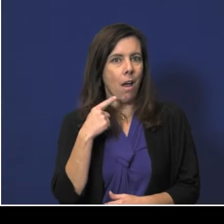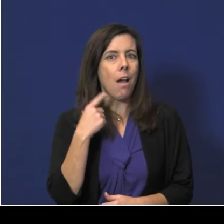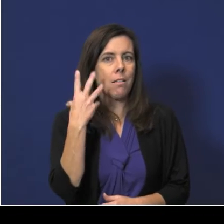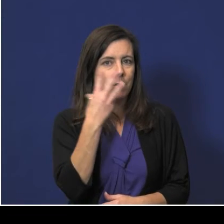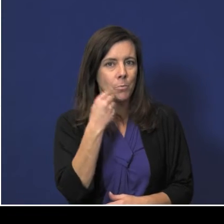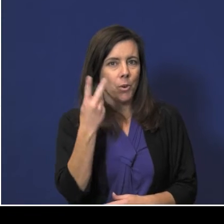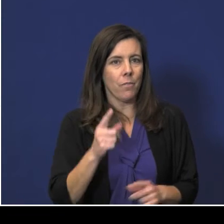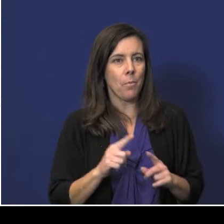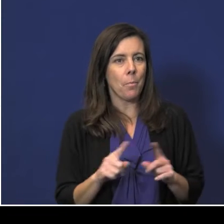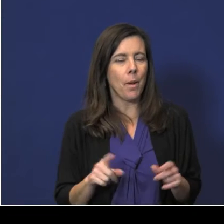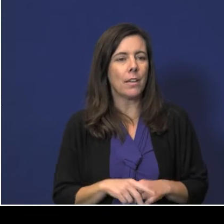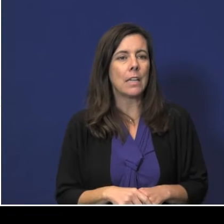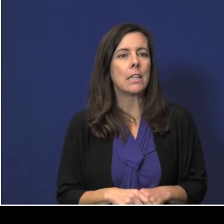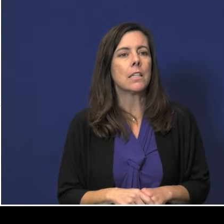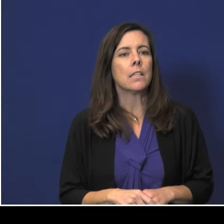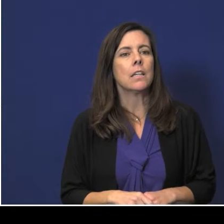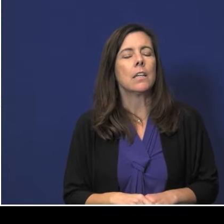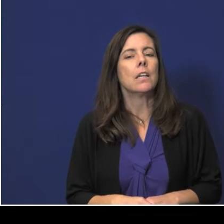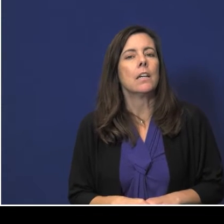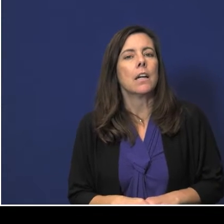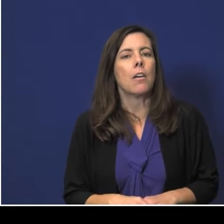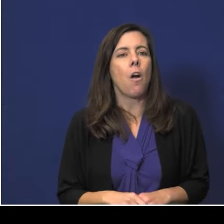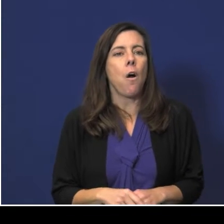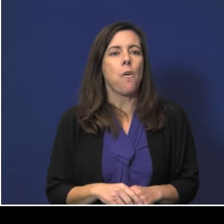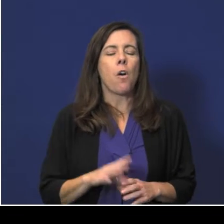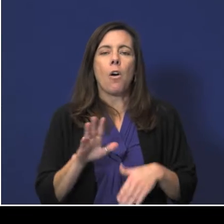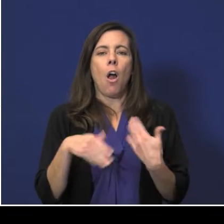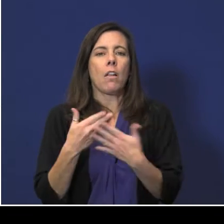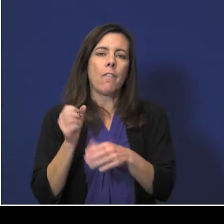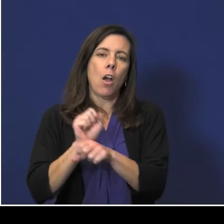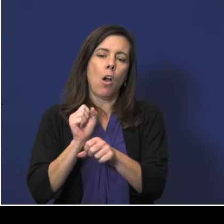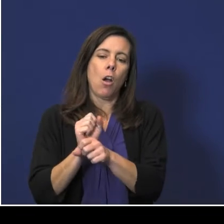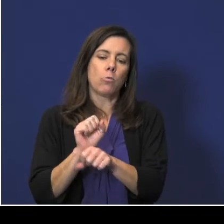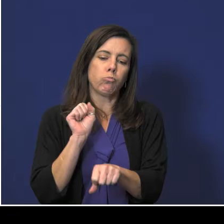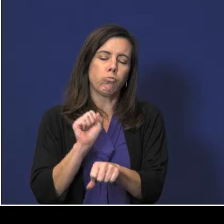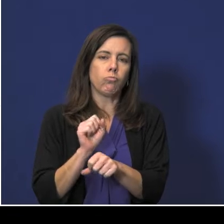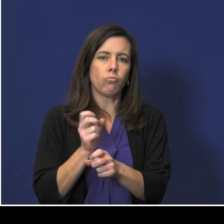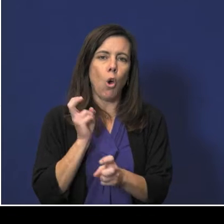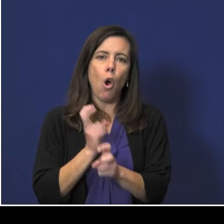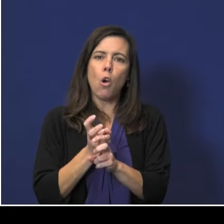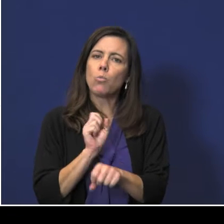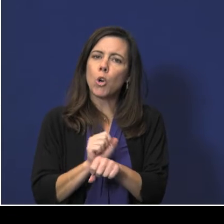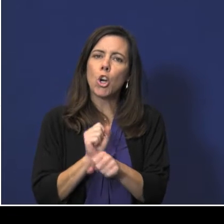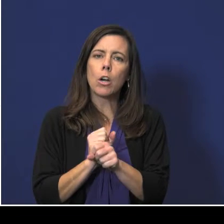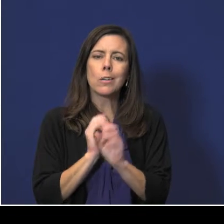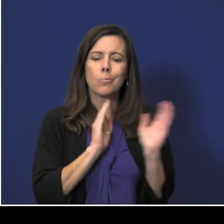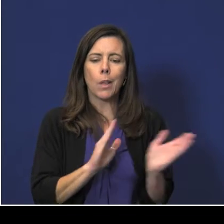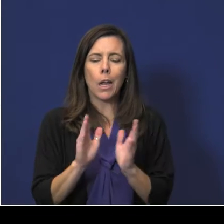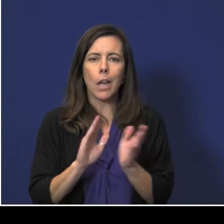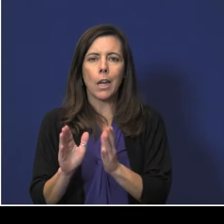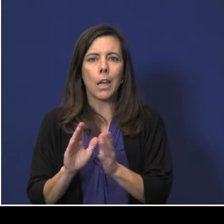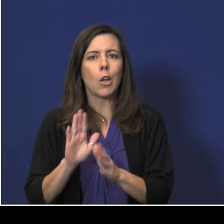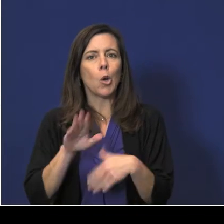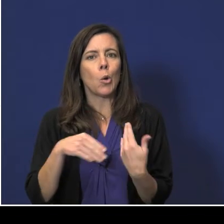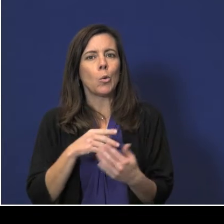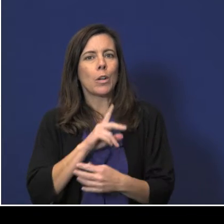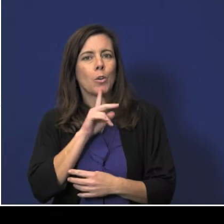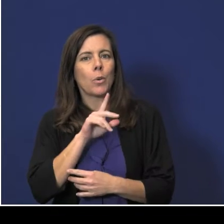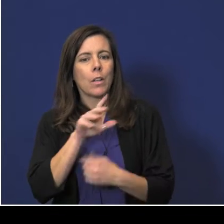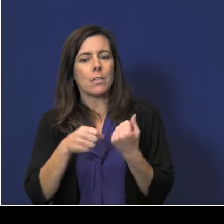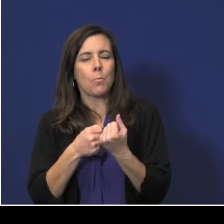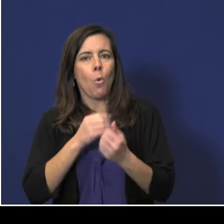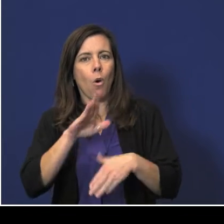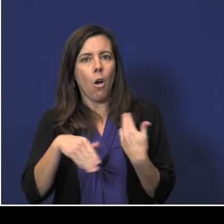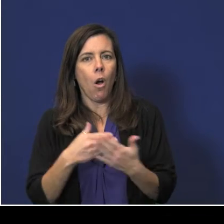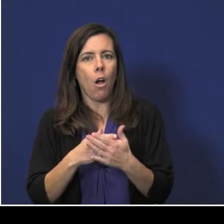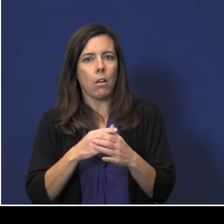has been the result of all of that hard work and planning, and really supports all these activities and various events